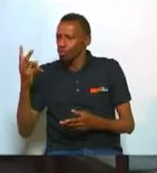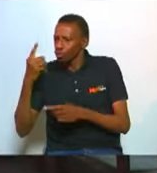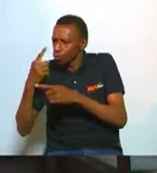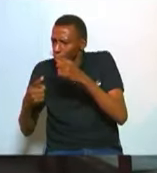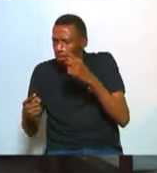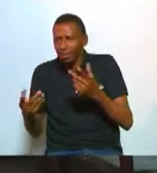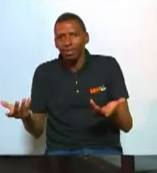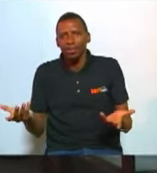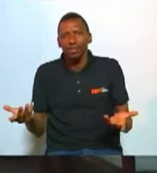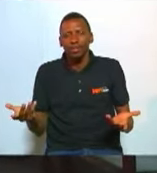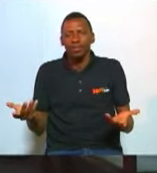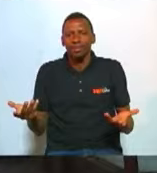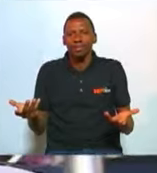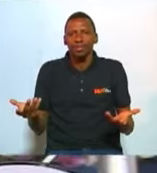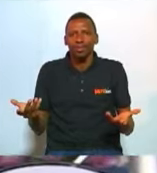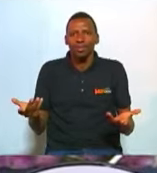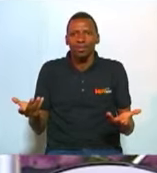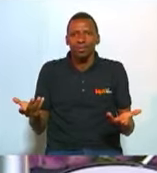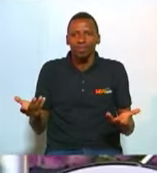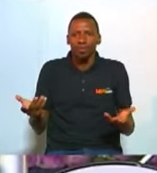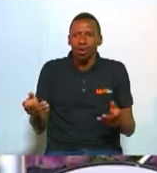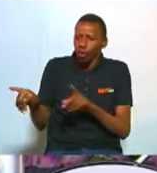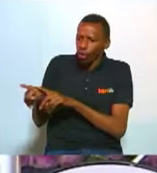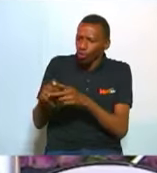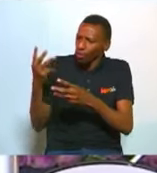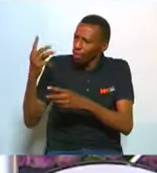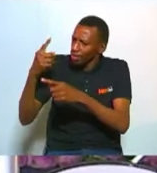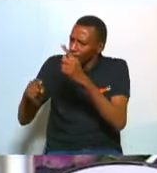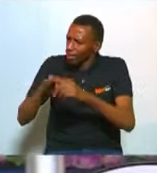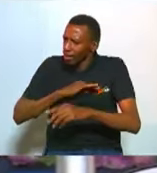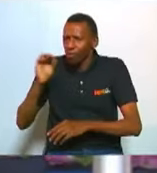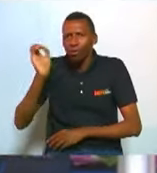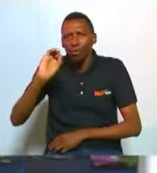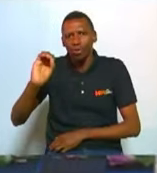2 years. Even 3 years is not enough.